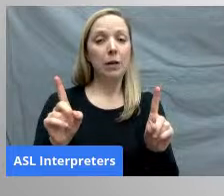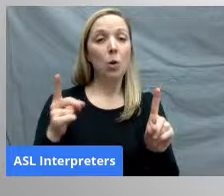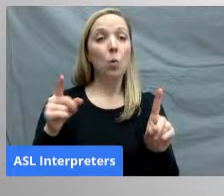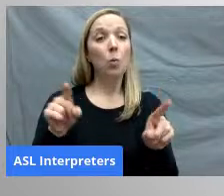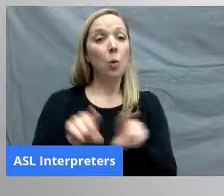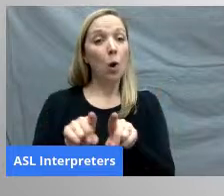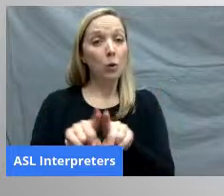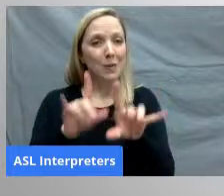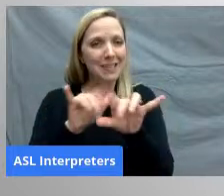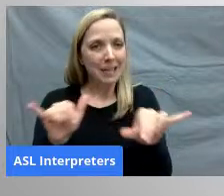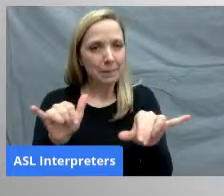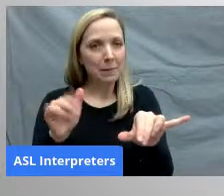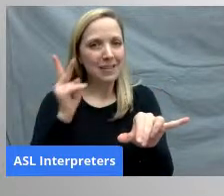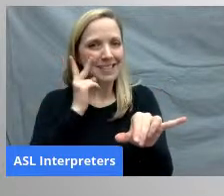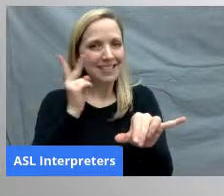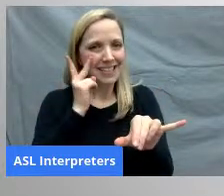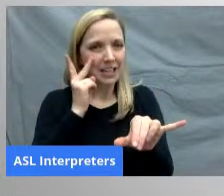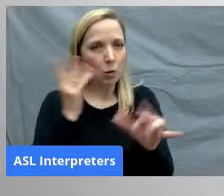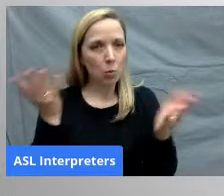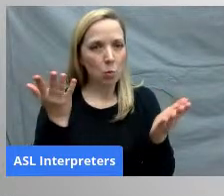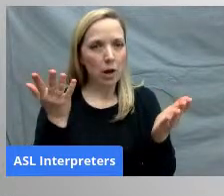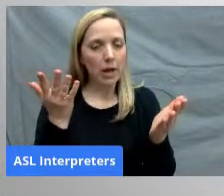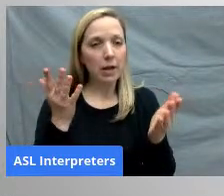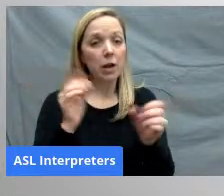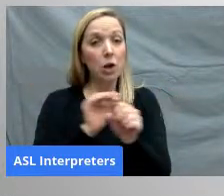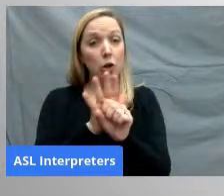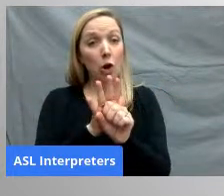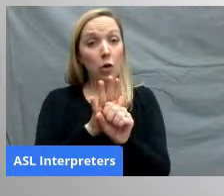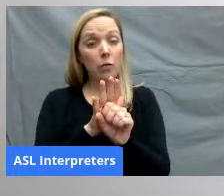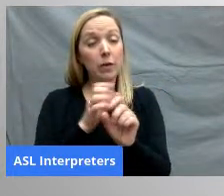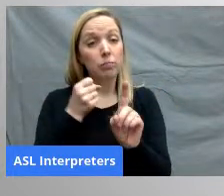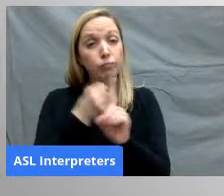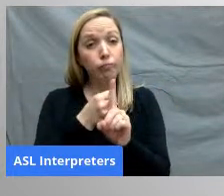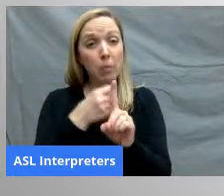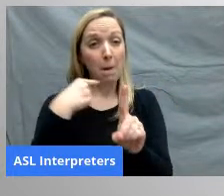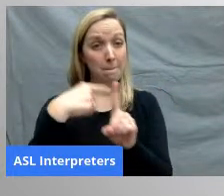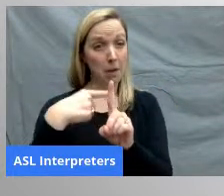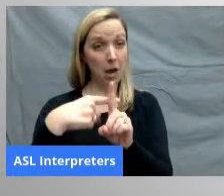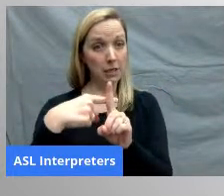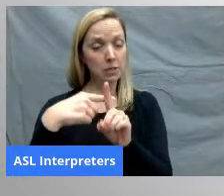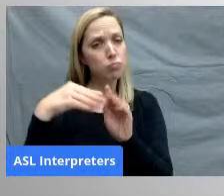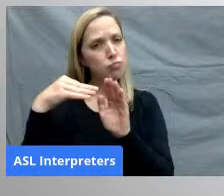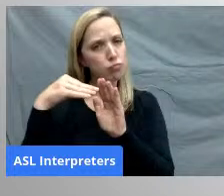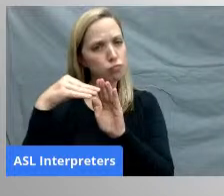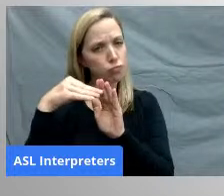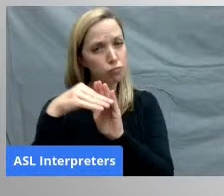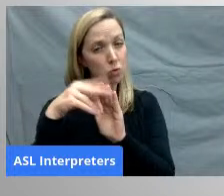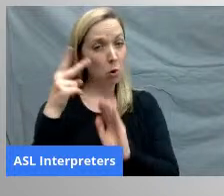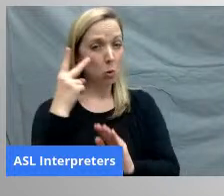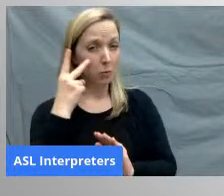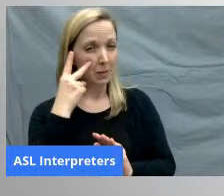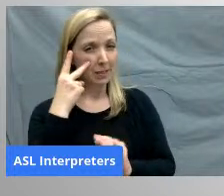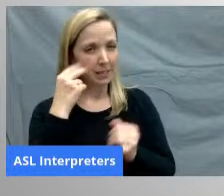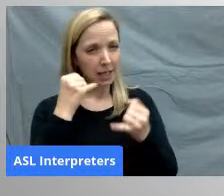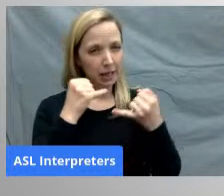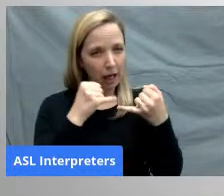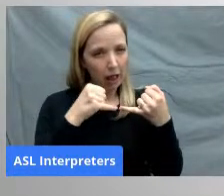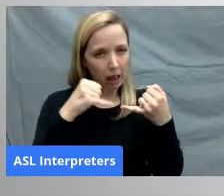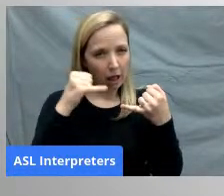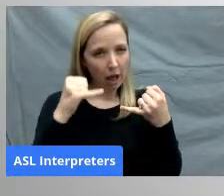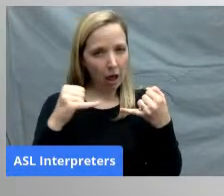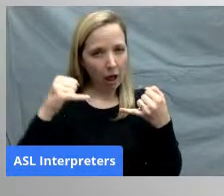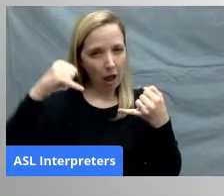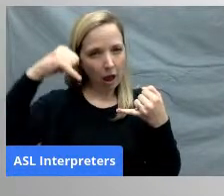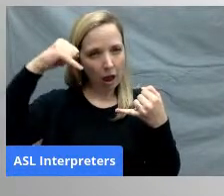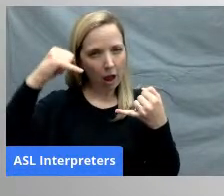a decrease in cases. So if you can look at the graph that's shown there, the peak of that kind of